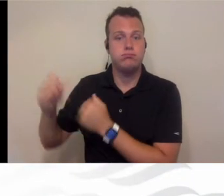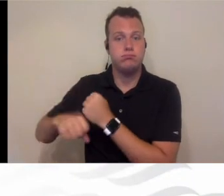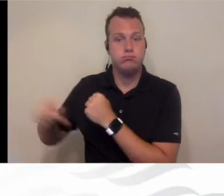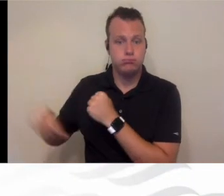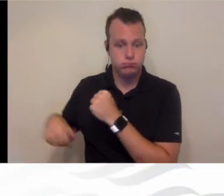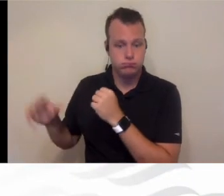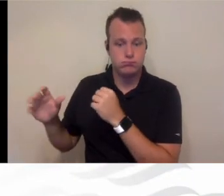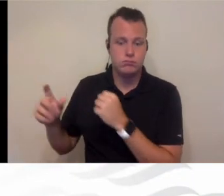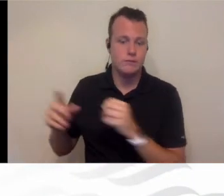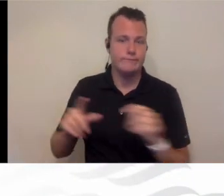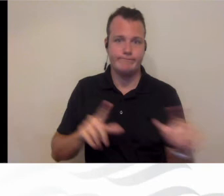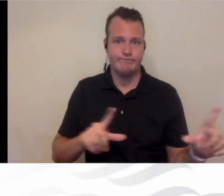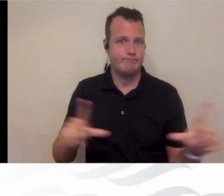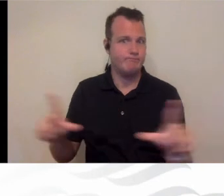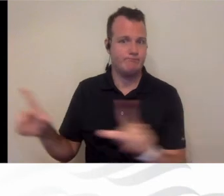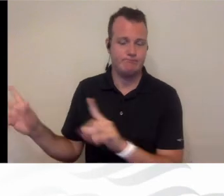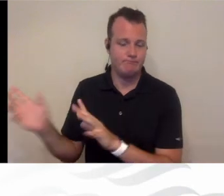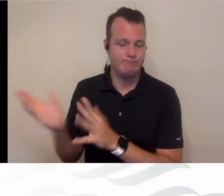to go through it.